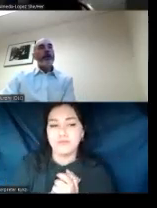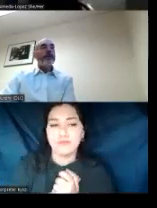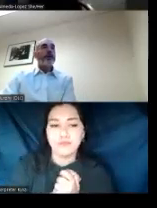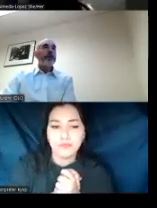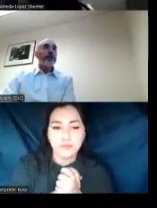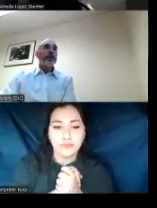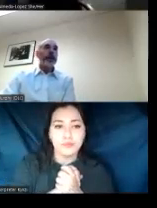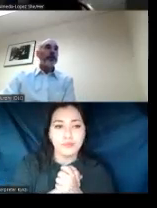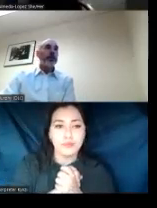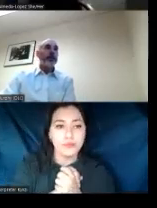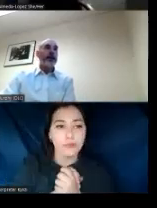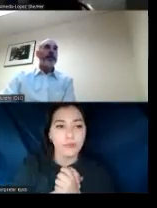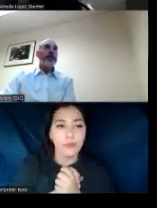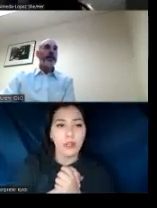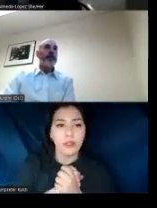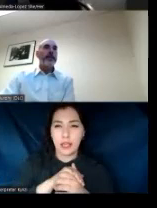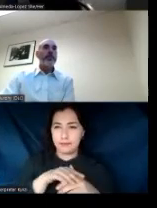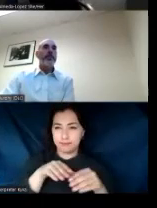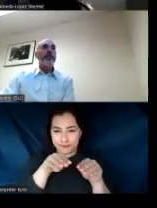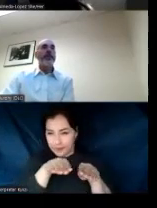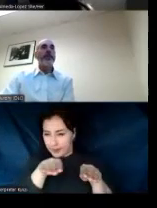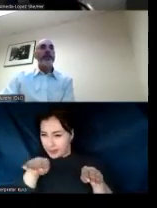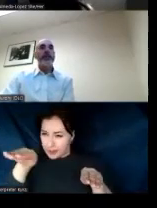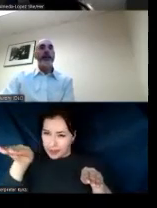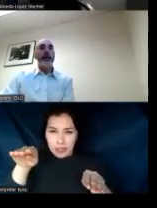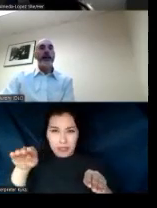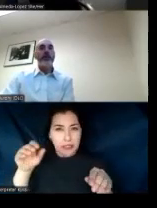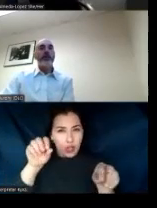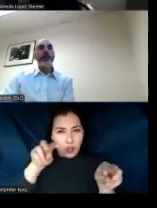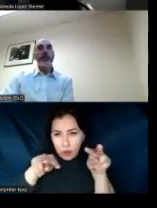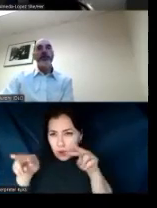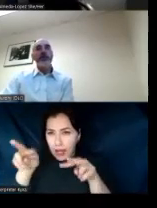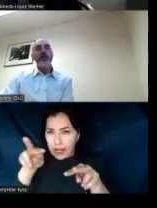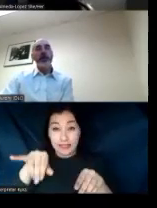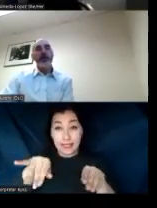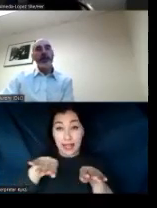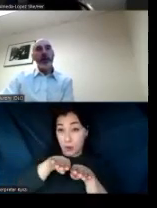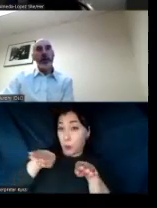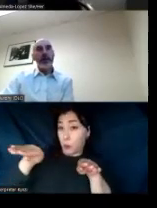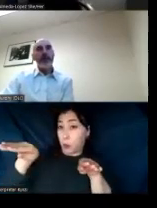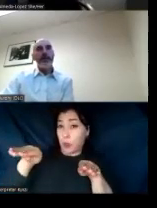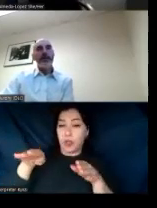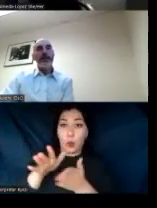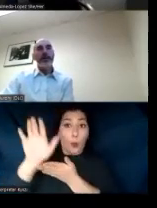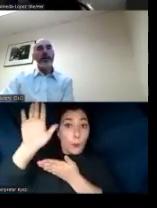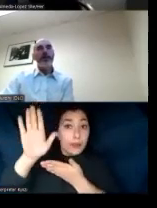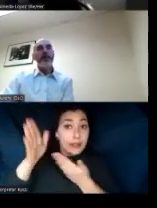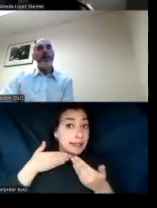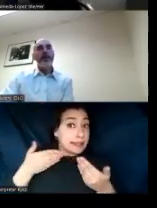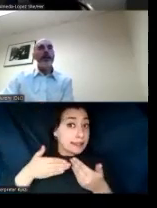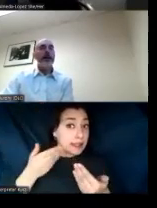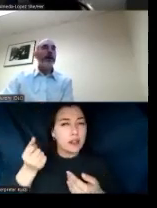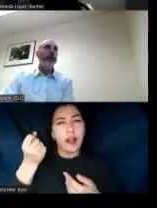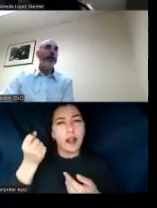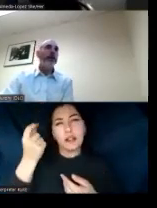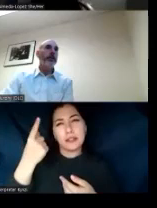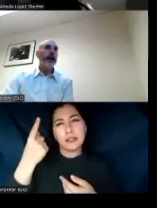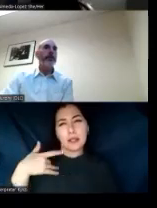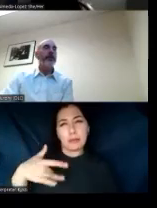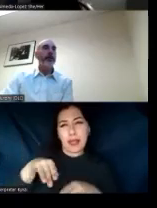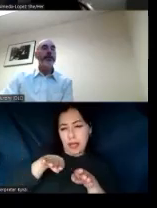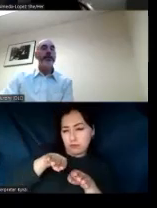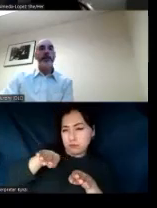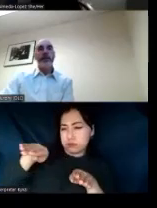Look at the surface, make sure that it's slip resistant. Should be, usually if it's a curb ramp, it's going to either be concrete